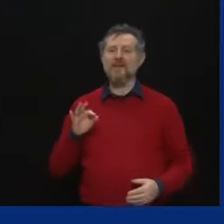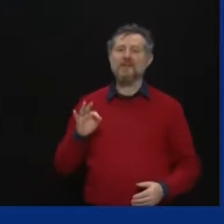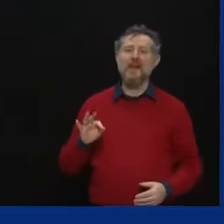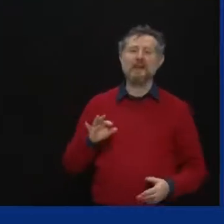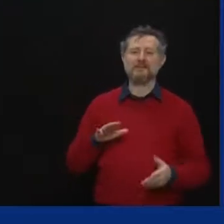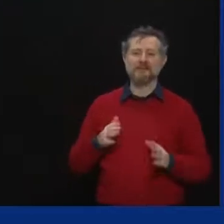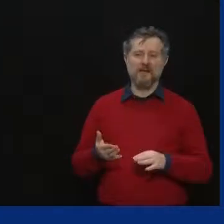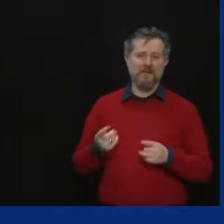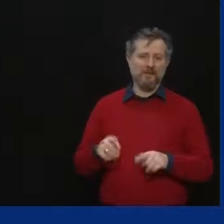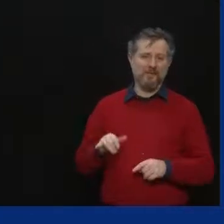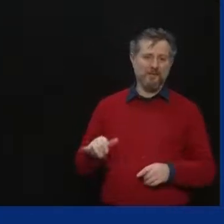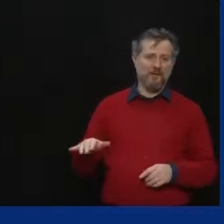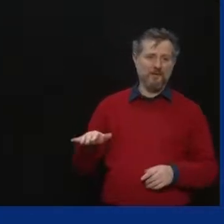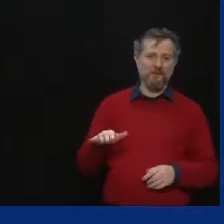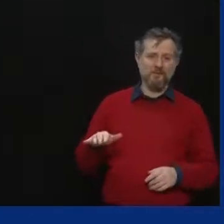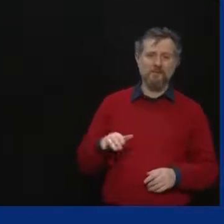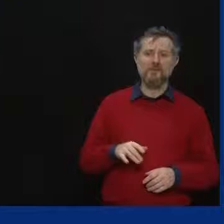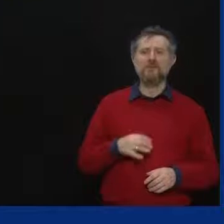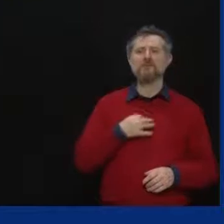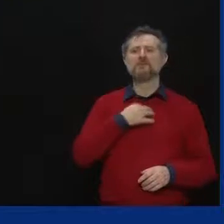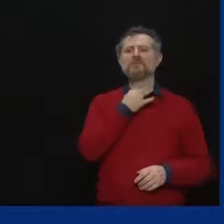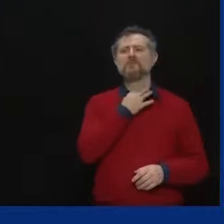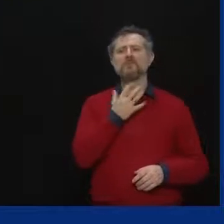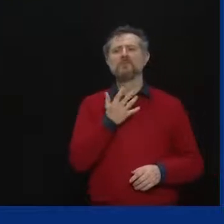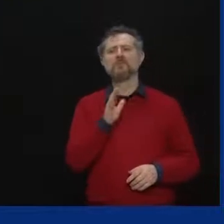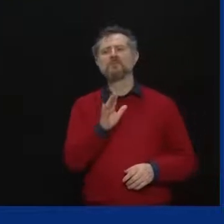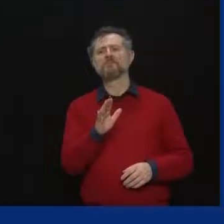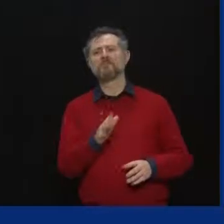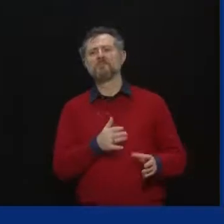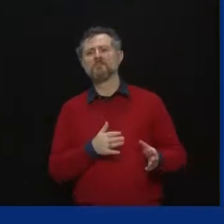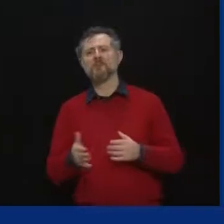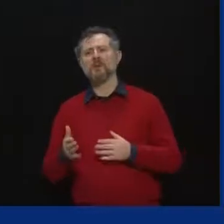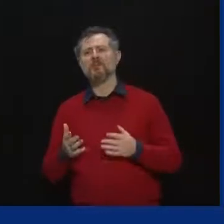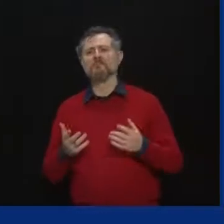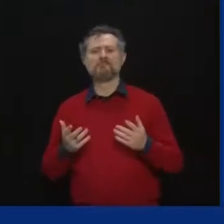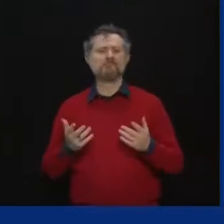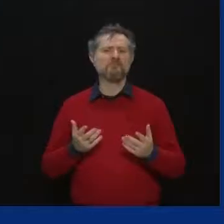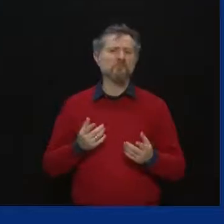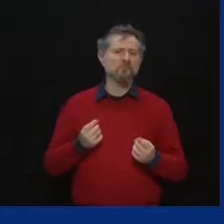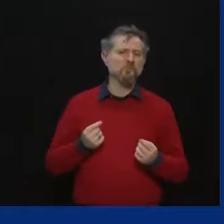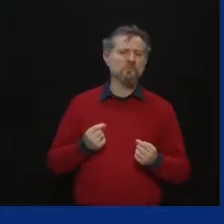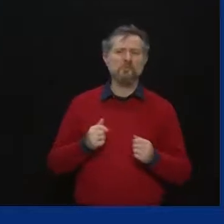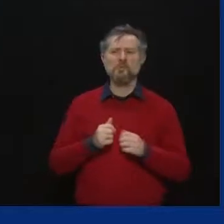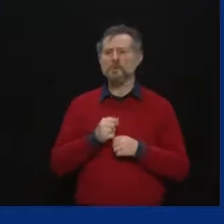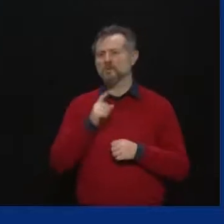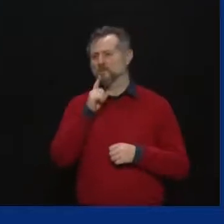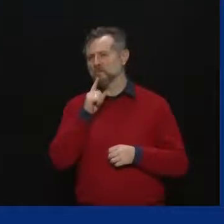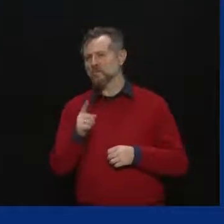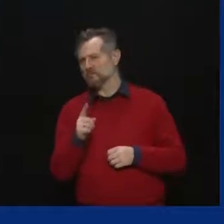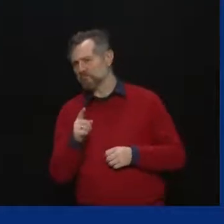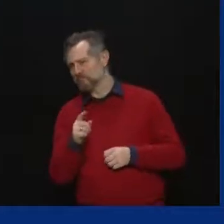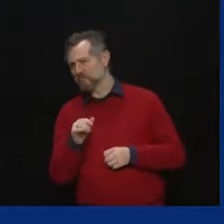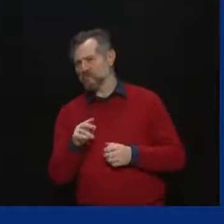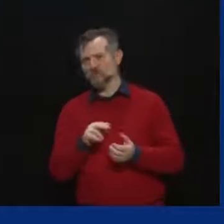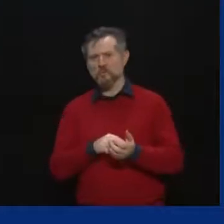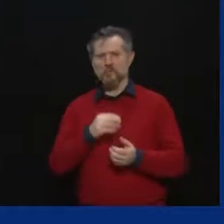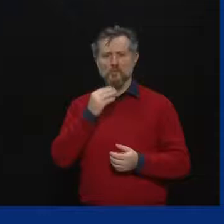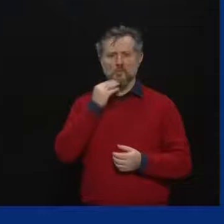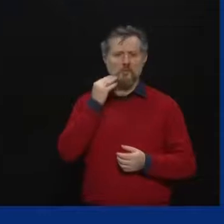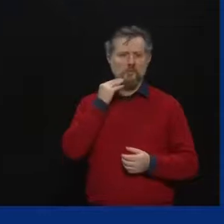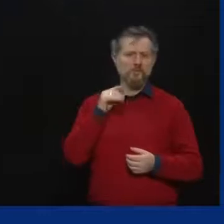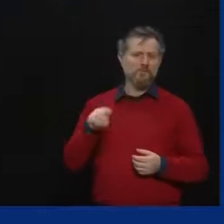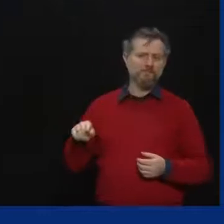was wondering what steps that your administration is taking to ensure that nursing homes